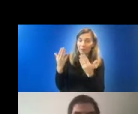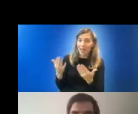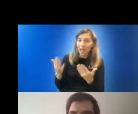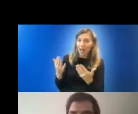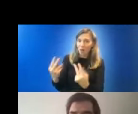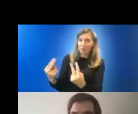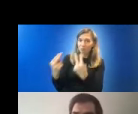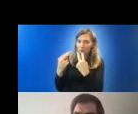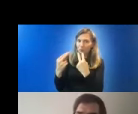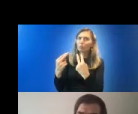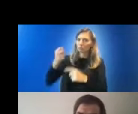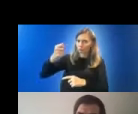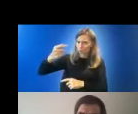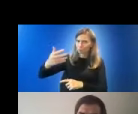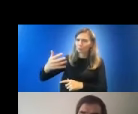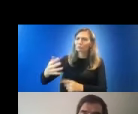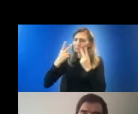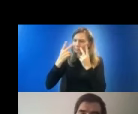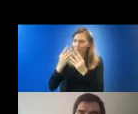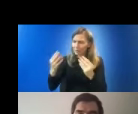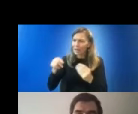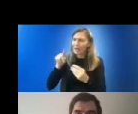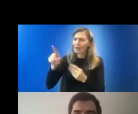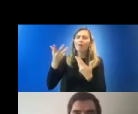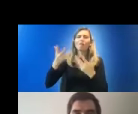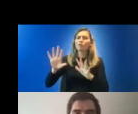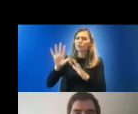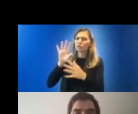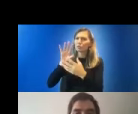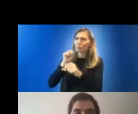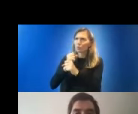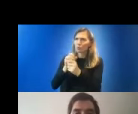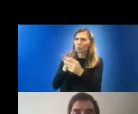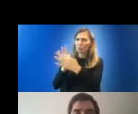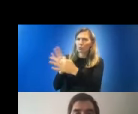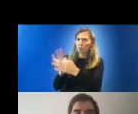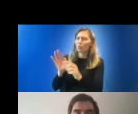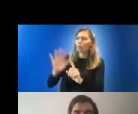of people that have collaborated in the past around these processes.